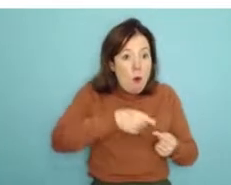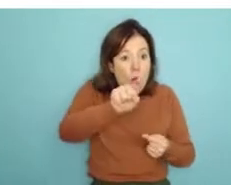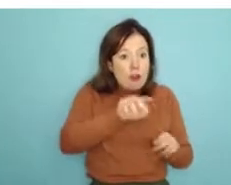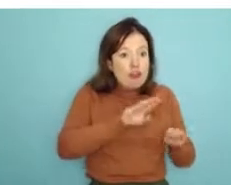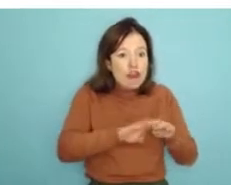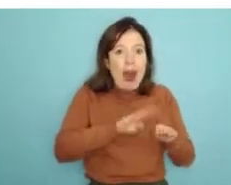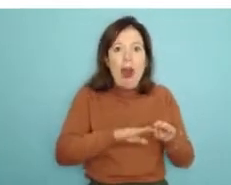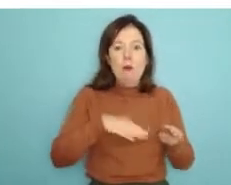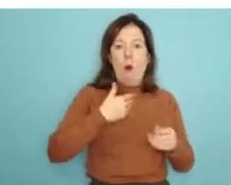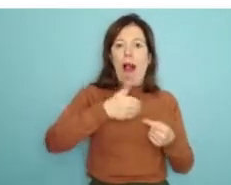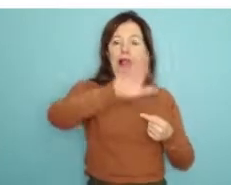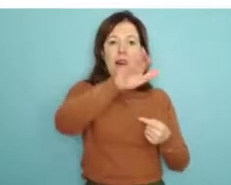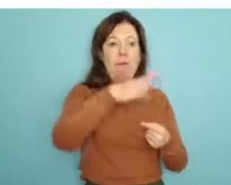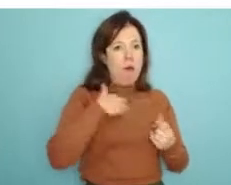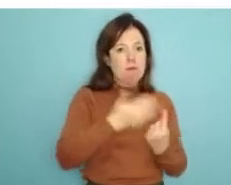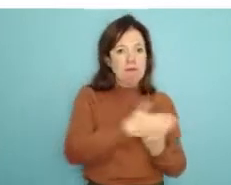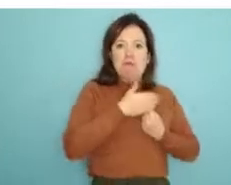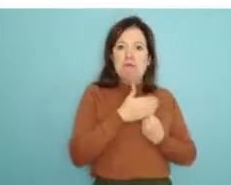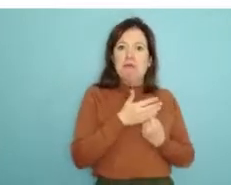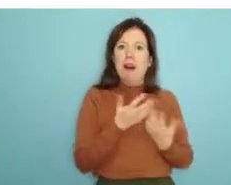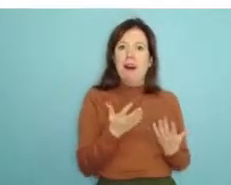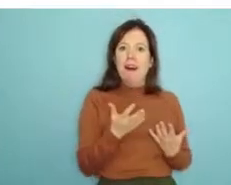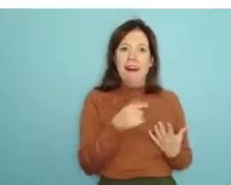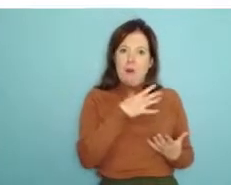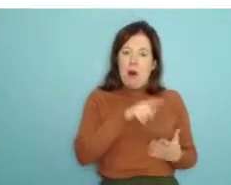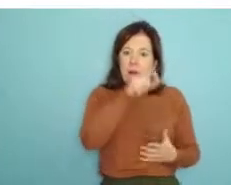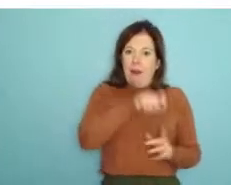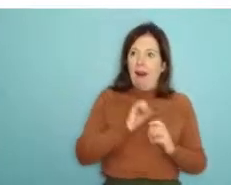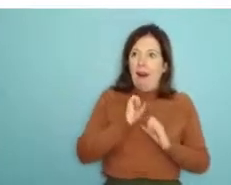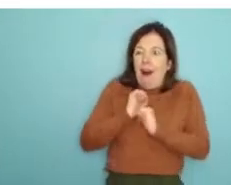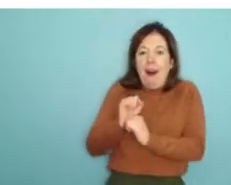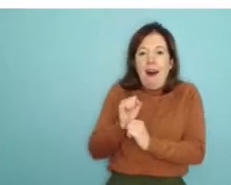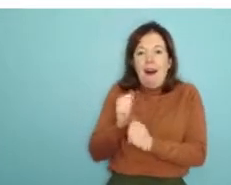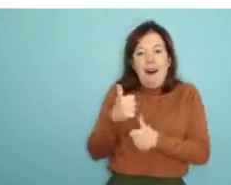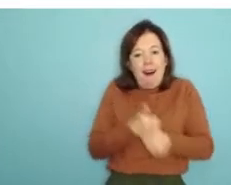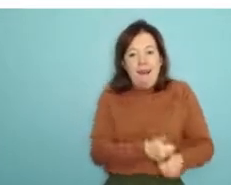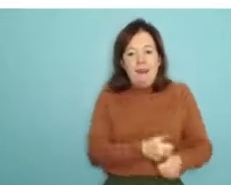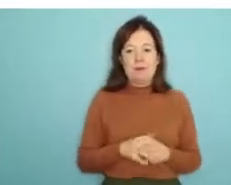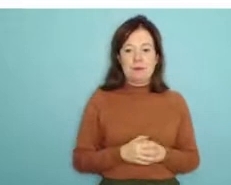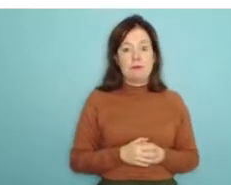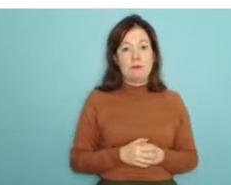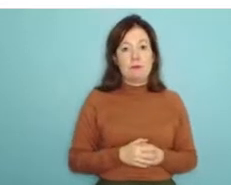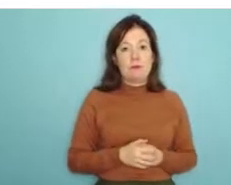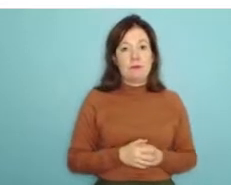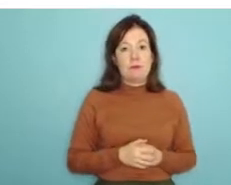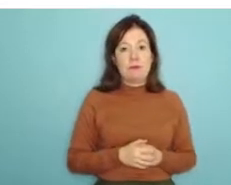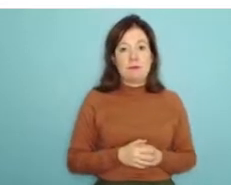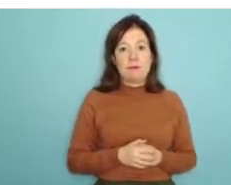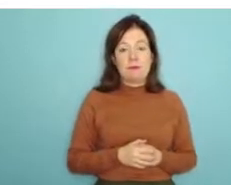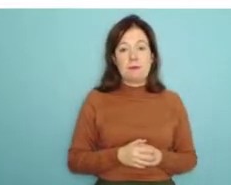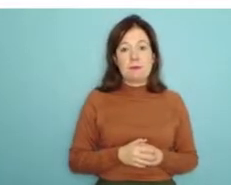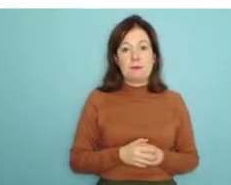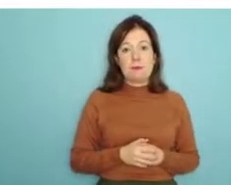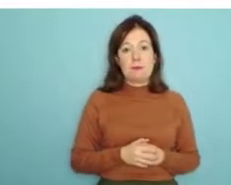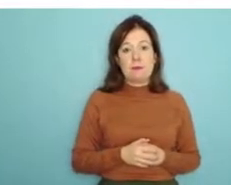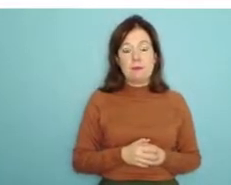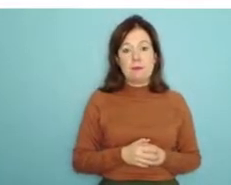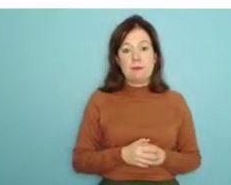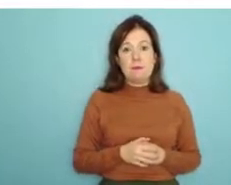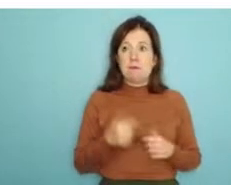that the people that we work with have an increased psychological awareness as a result of the conversations that we